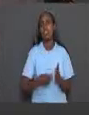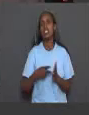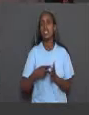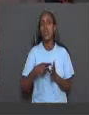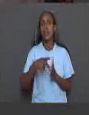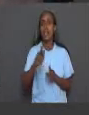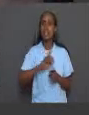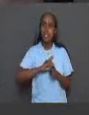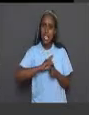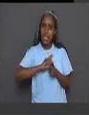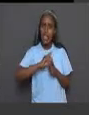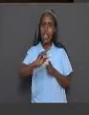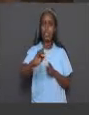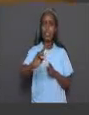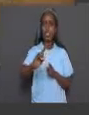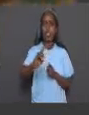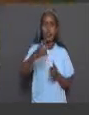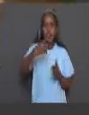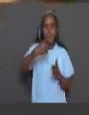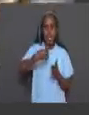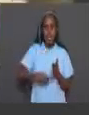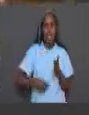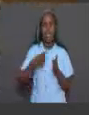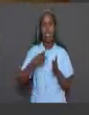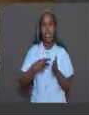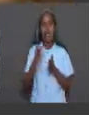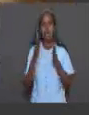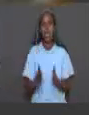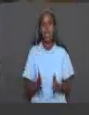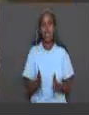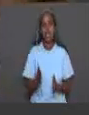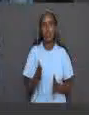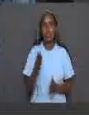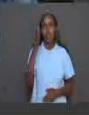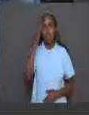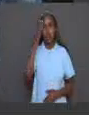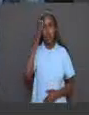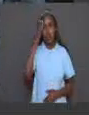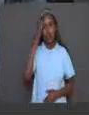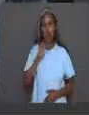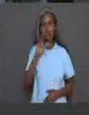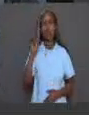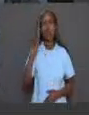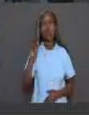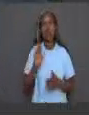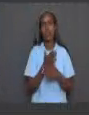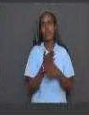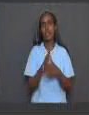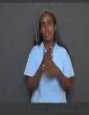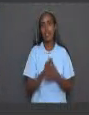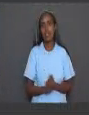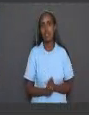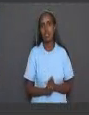paid directly by the taxpayer with no intermediaries.